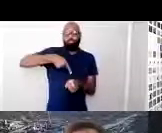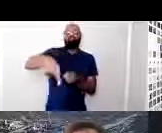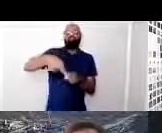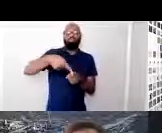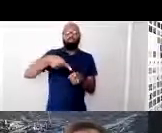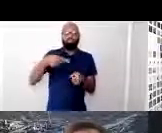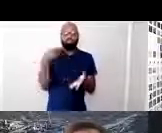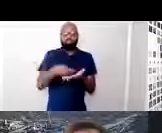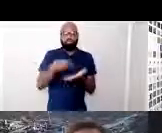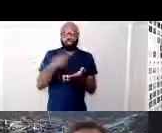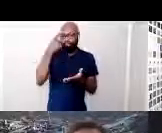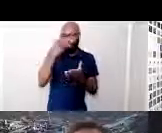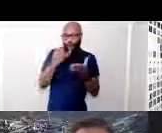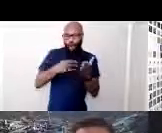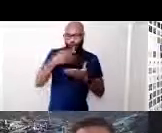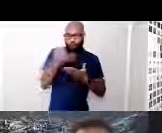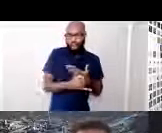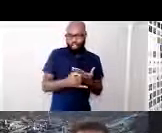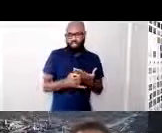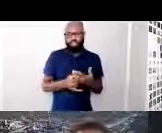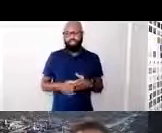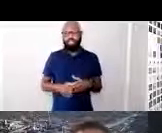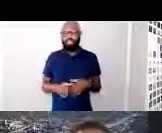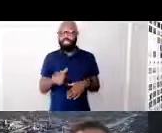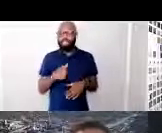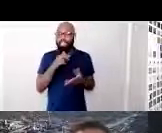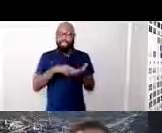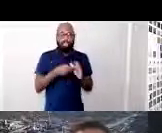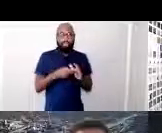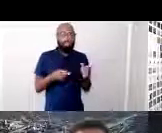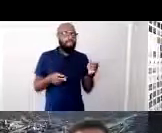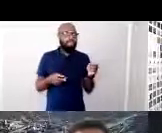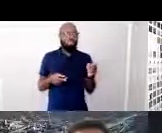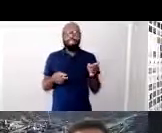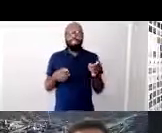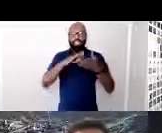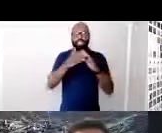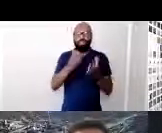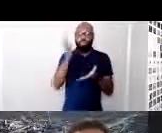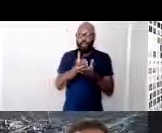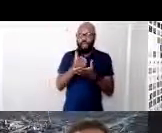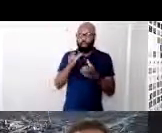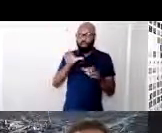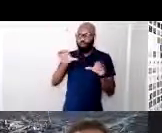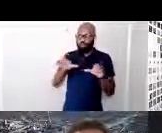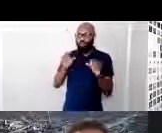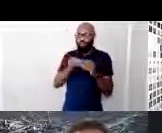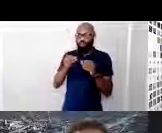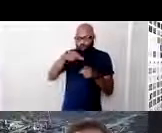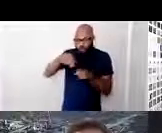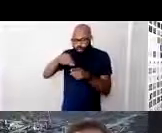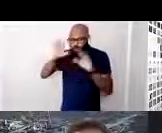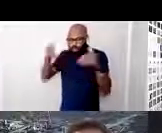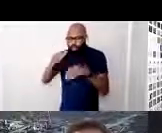for art projects, and that doesn't preclude the city from doing additional one-offs, working with the commission to do that going forward.